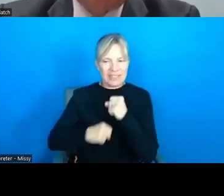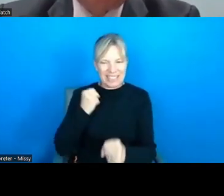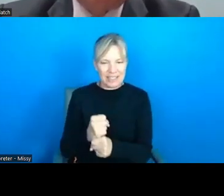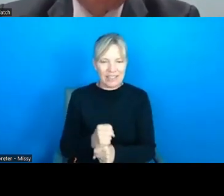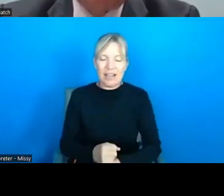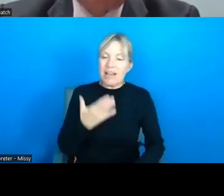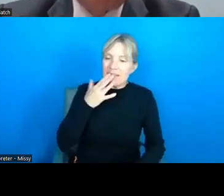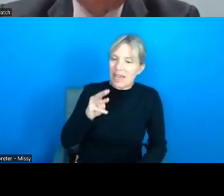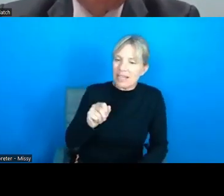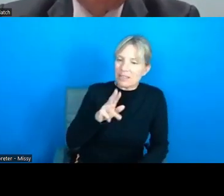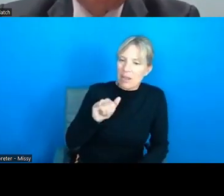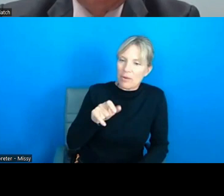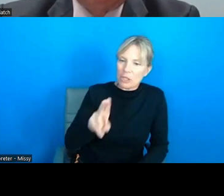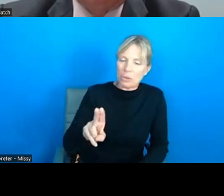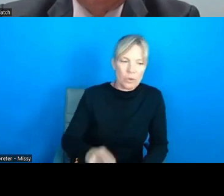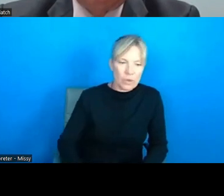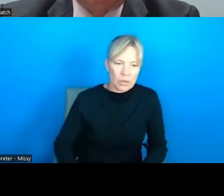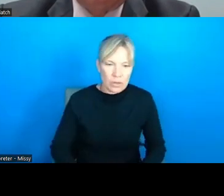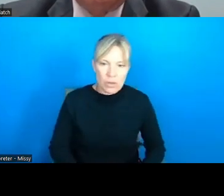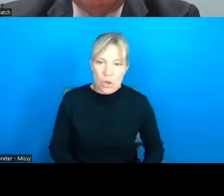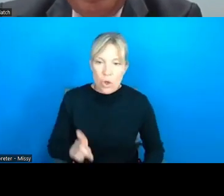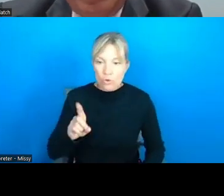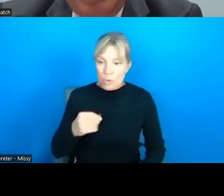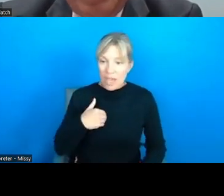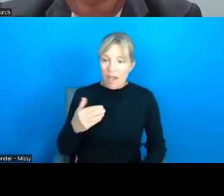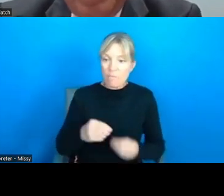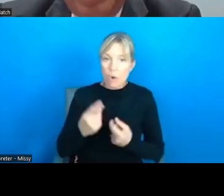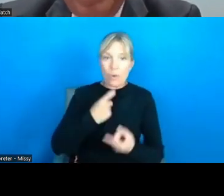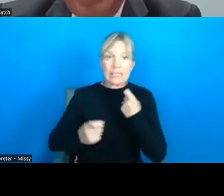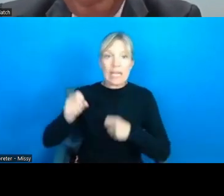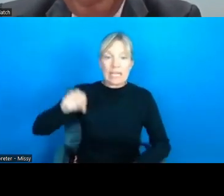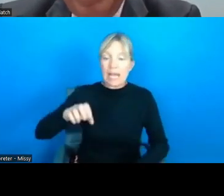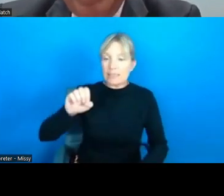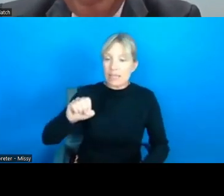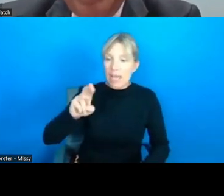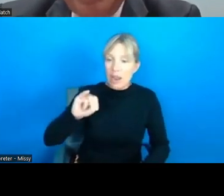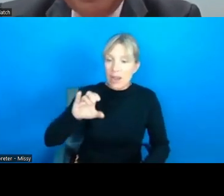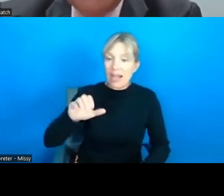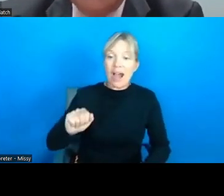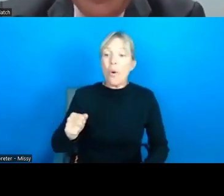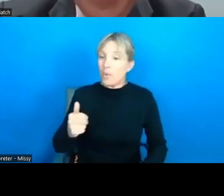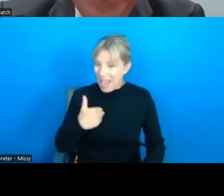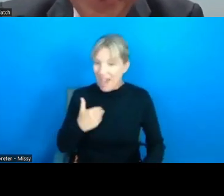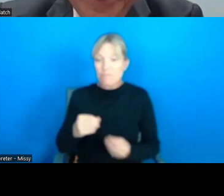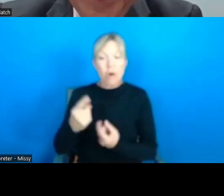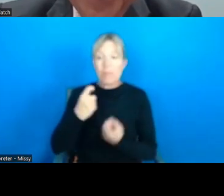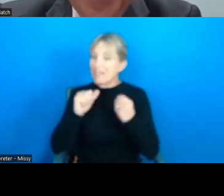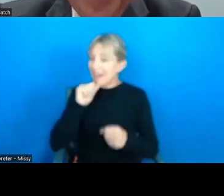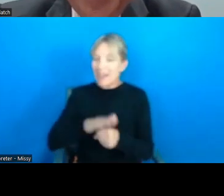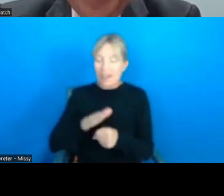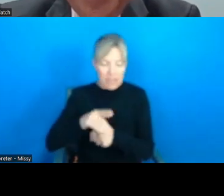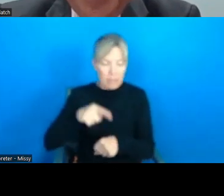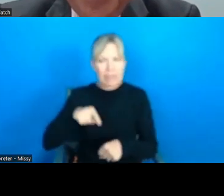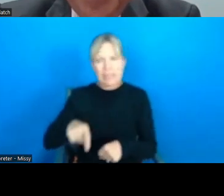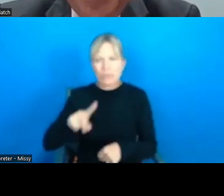Mary Lou. Eric, do we have more questions? Yes, we do. And we're not going to have time for them all. But this one is a really